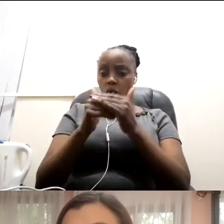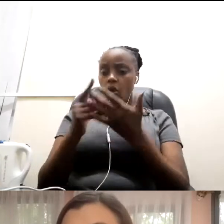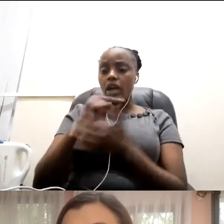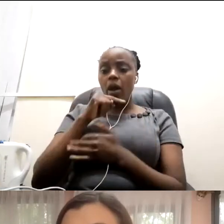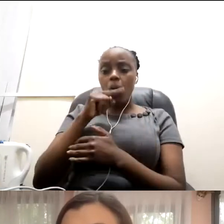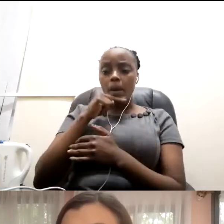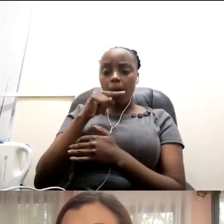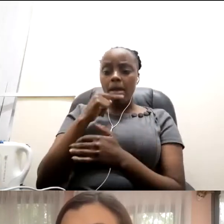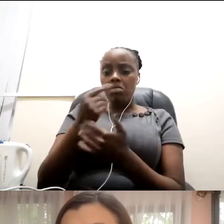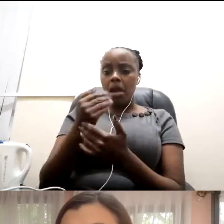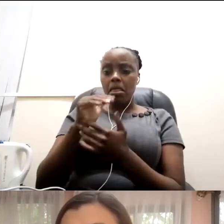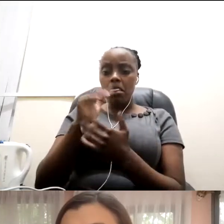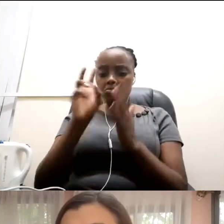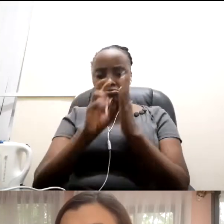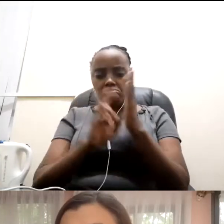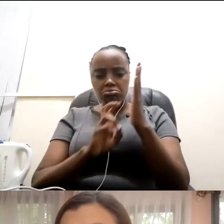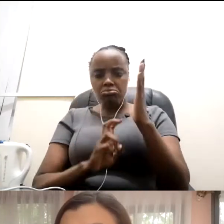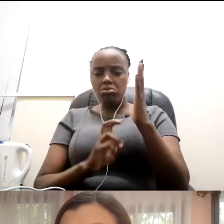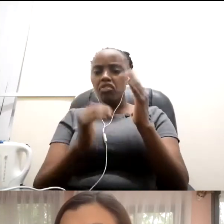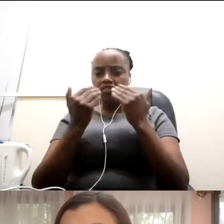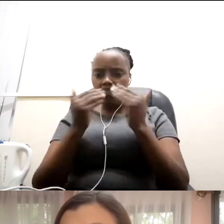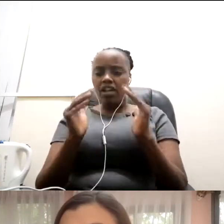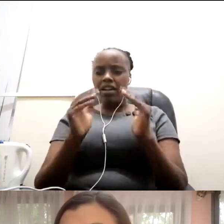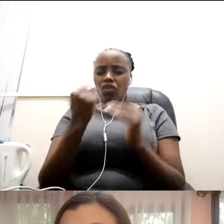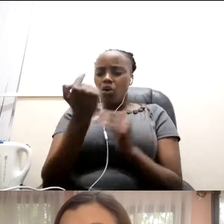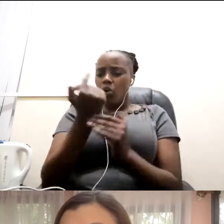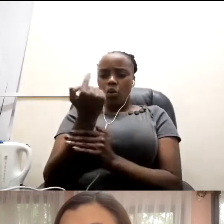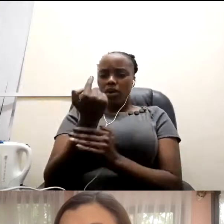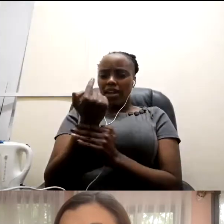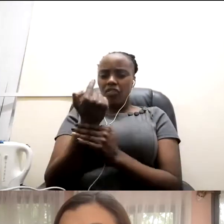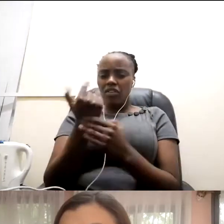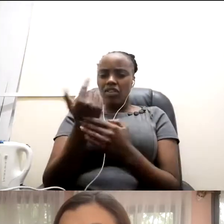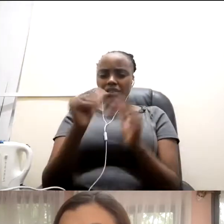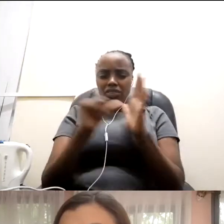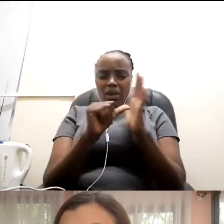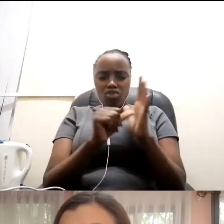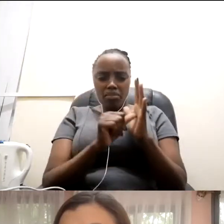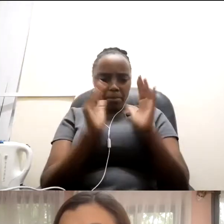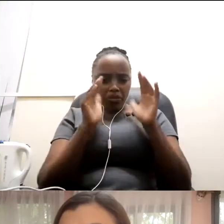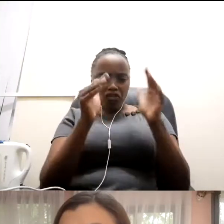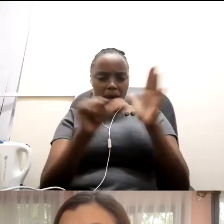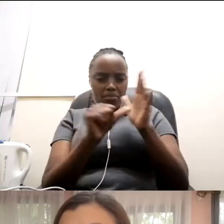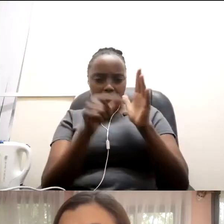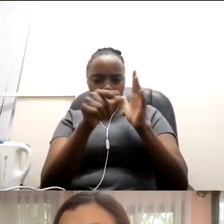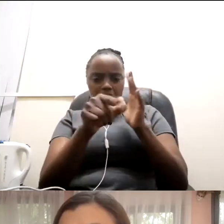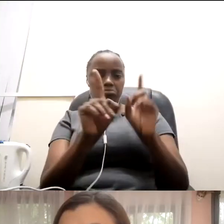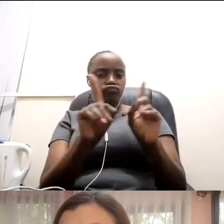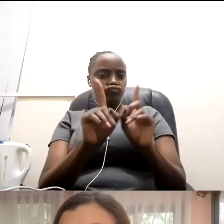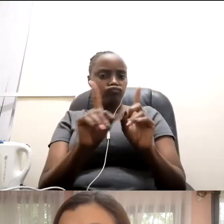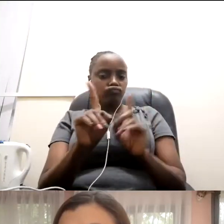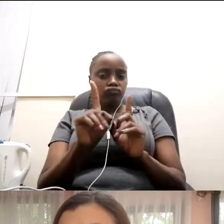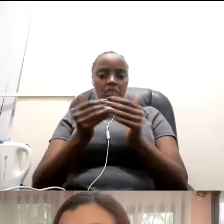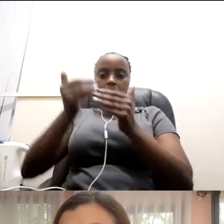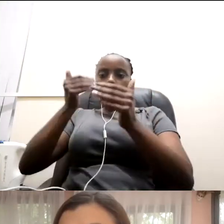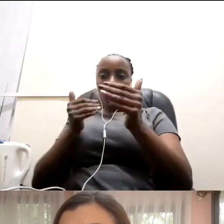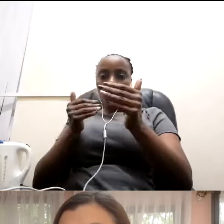heard, and not only around the solution, not only around the problems that people have encountered in the last 8